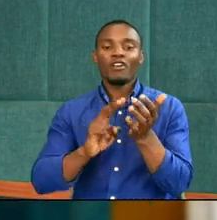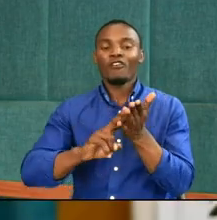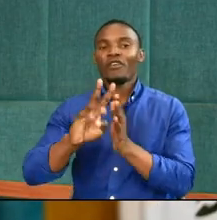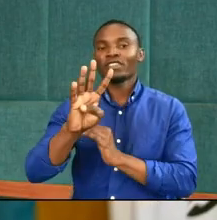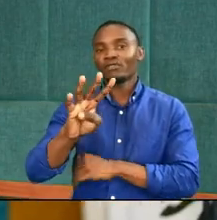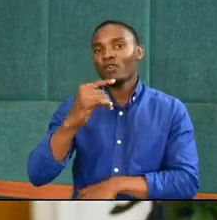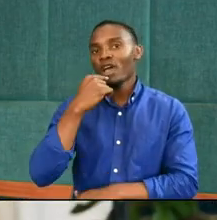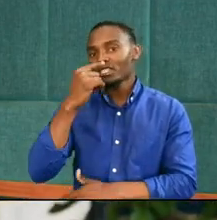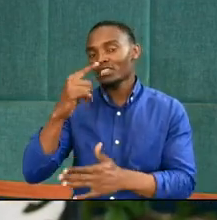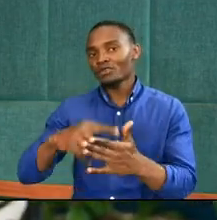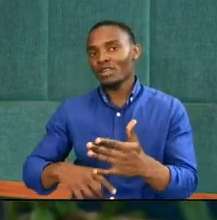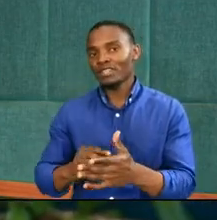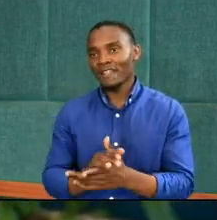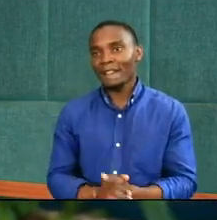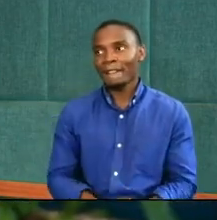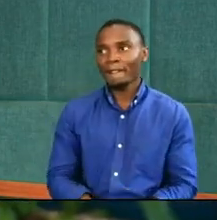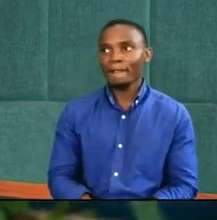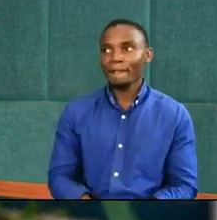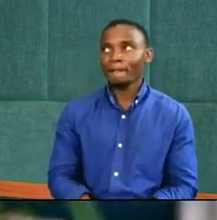1 Thessalonians 5 verse 4 says,